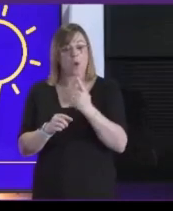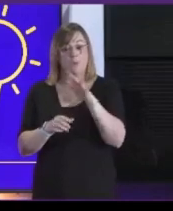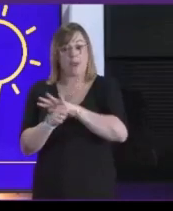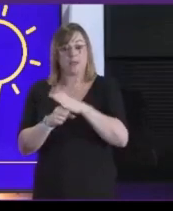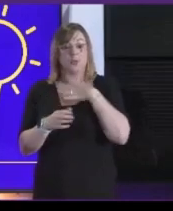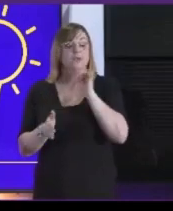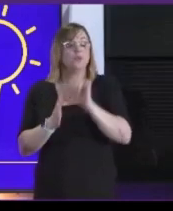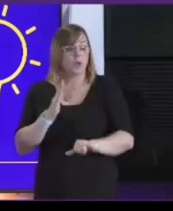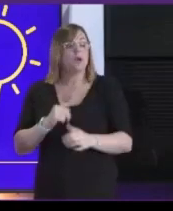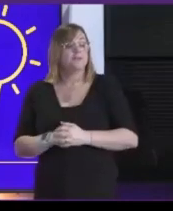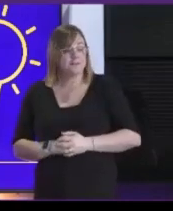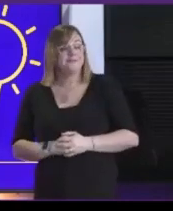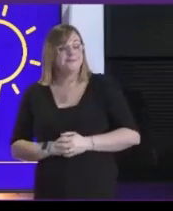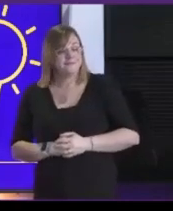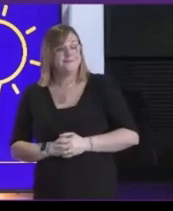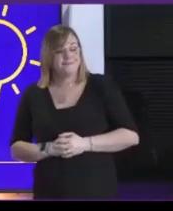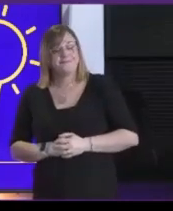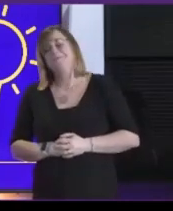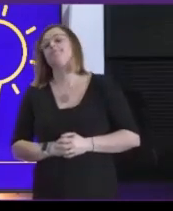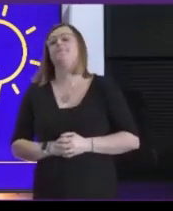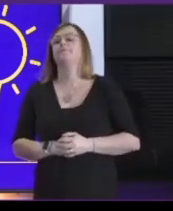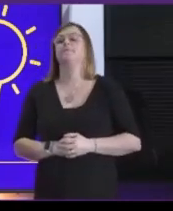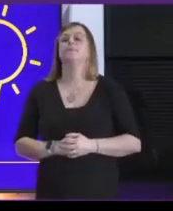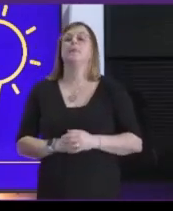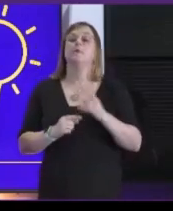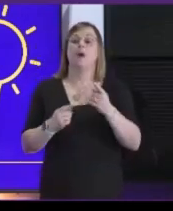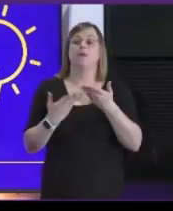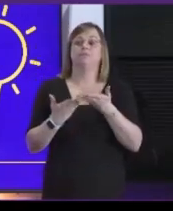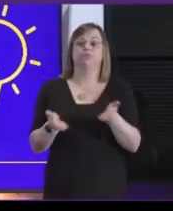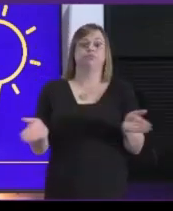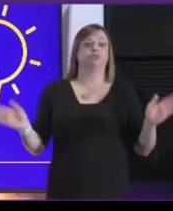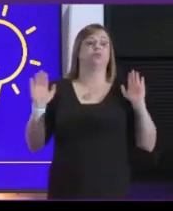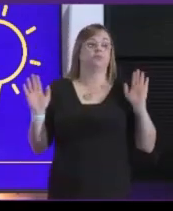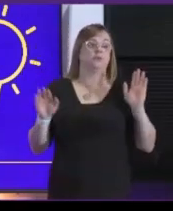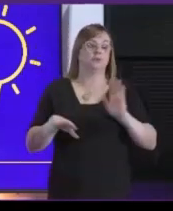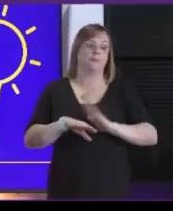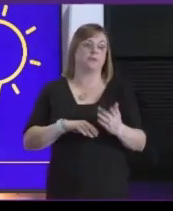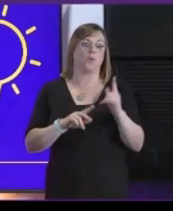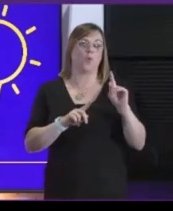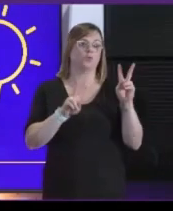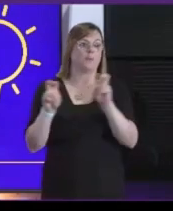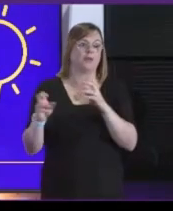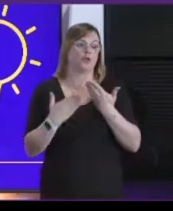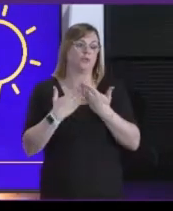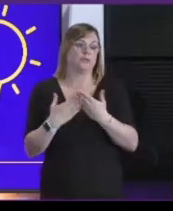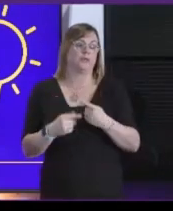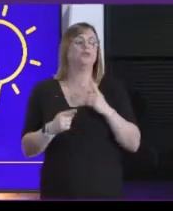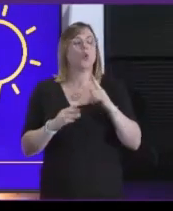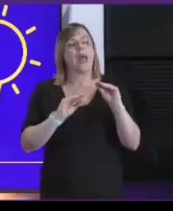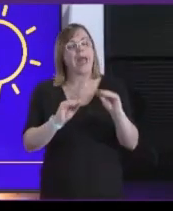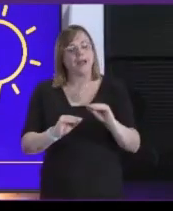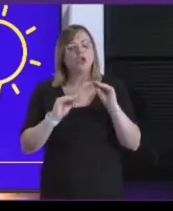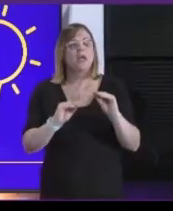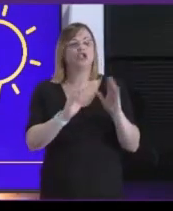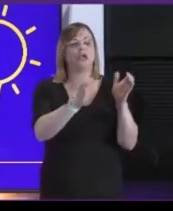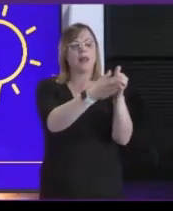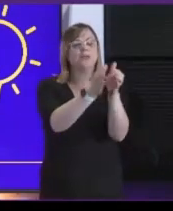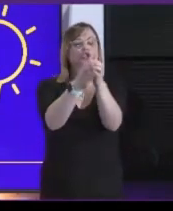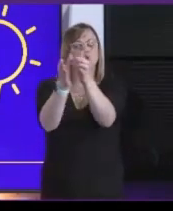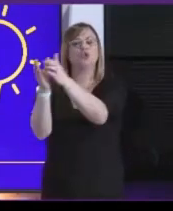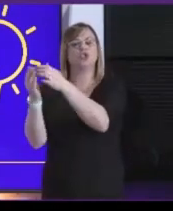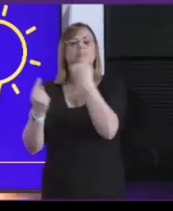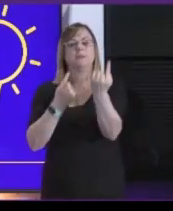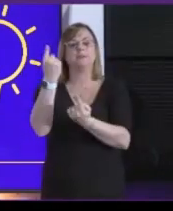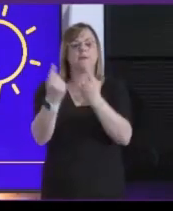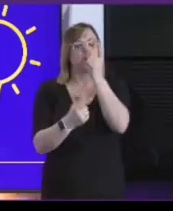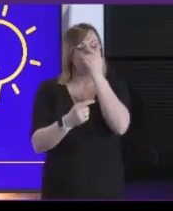start in that, but all across. And so educational institutions will